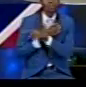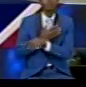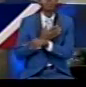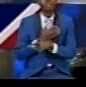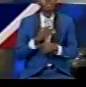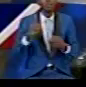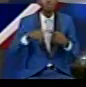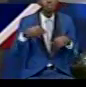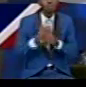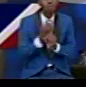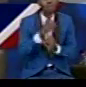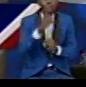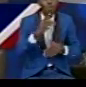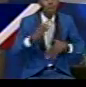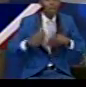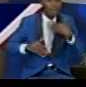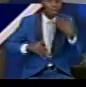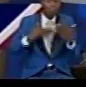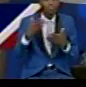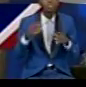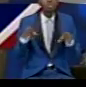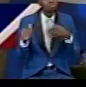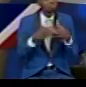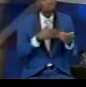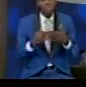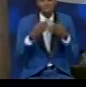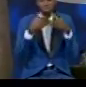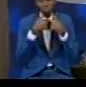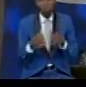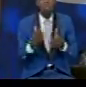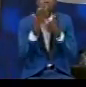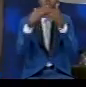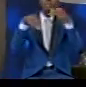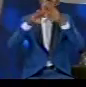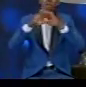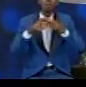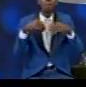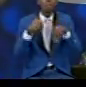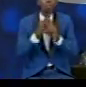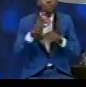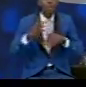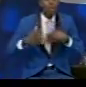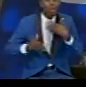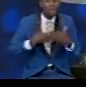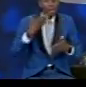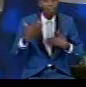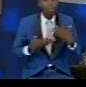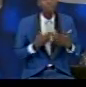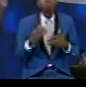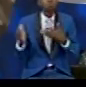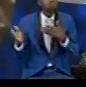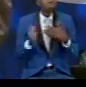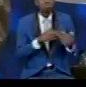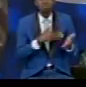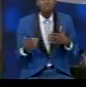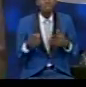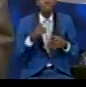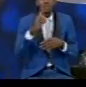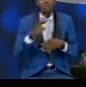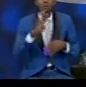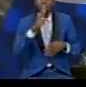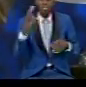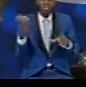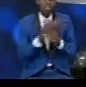at the expense of your losing heaven. Make them happy at the expense of your being caught away